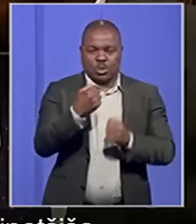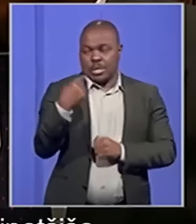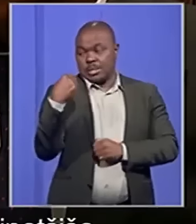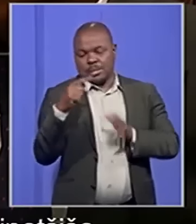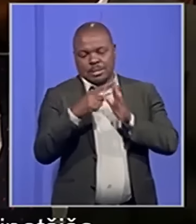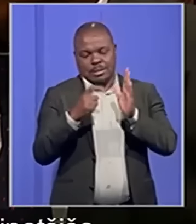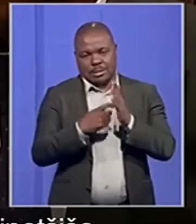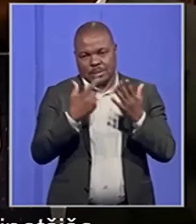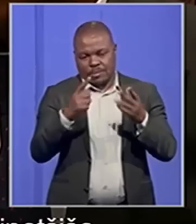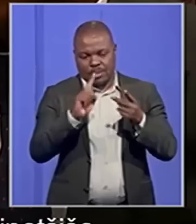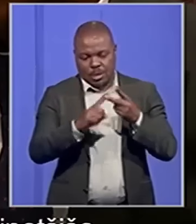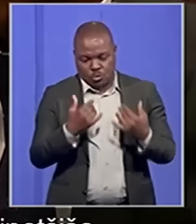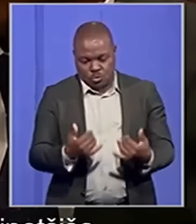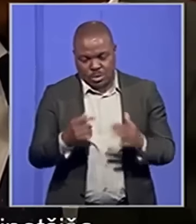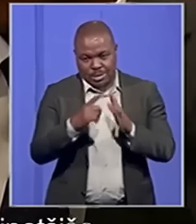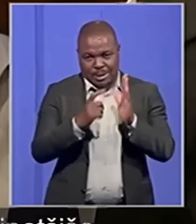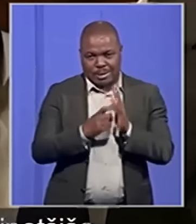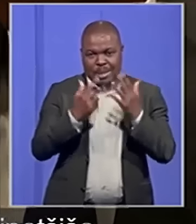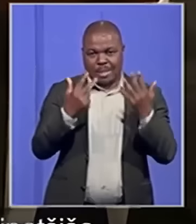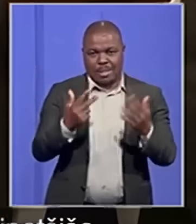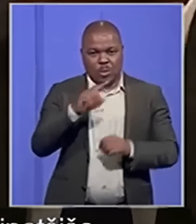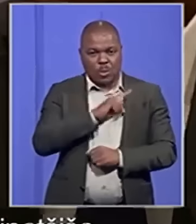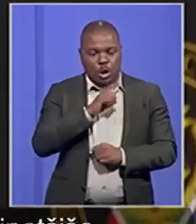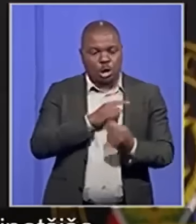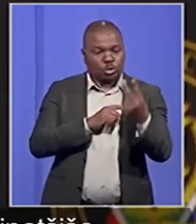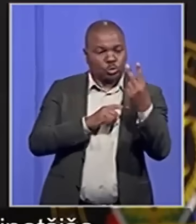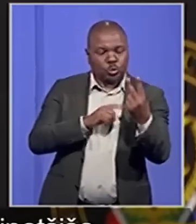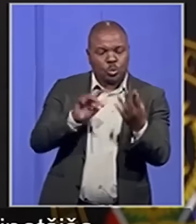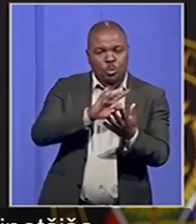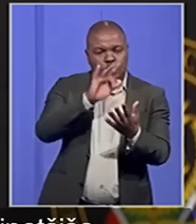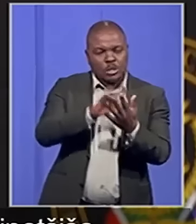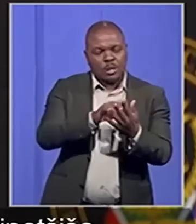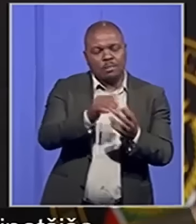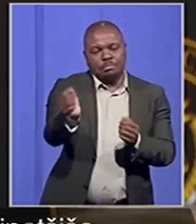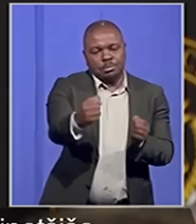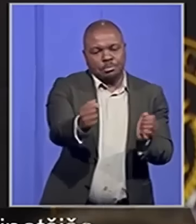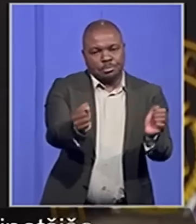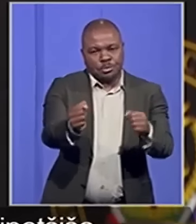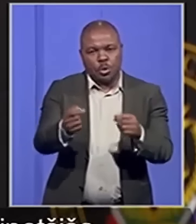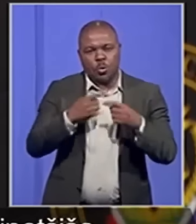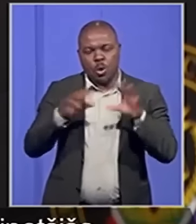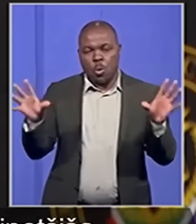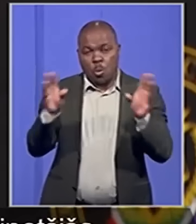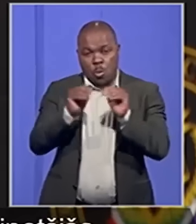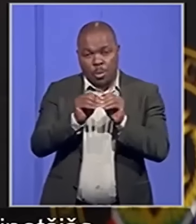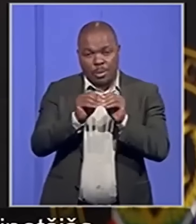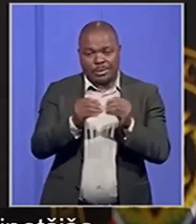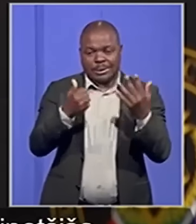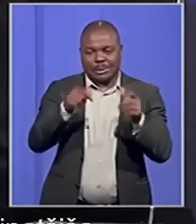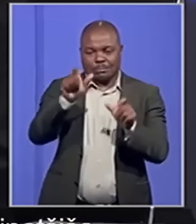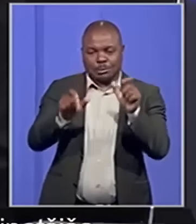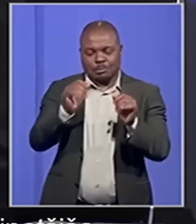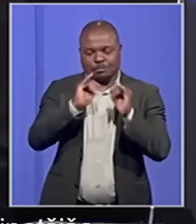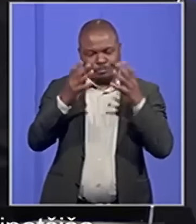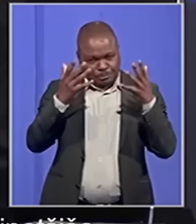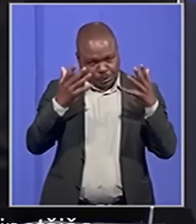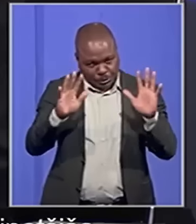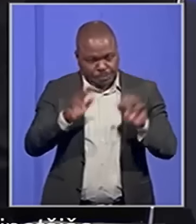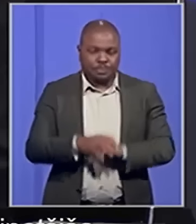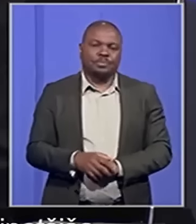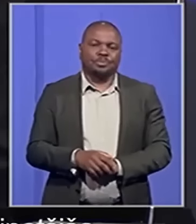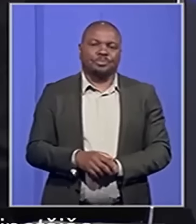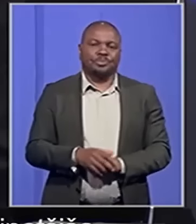the 8th. And this is to fill 2 vacancies. We interviewed a total of 6 candidates.